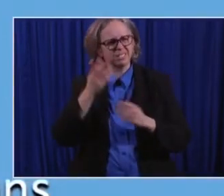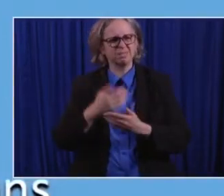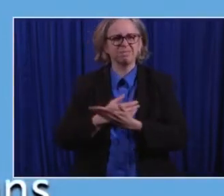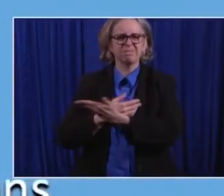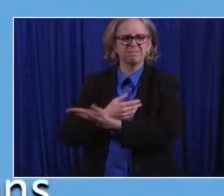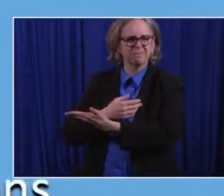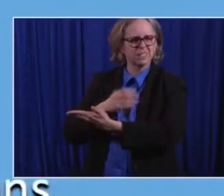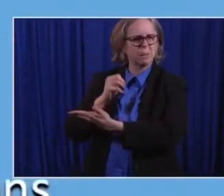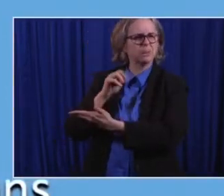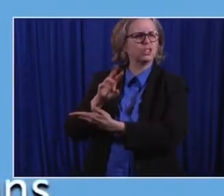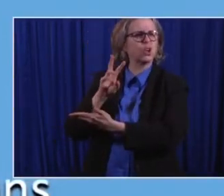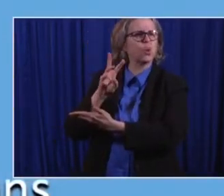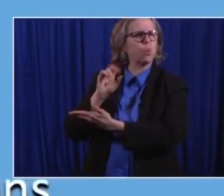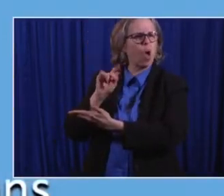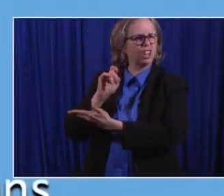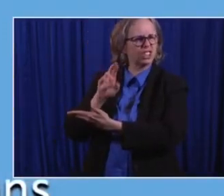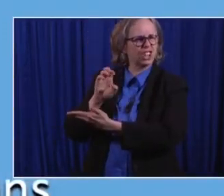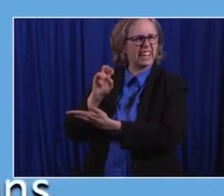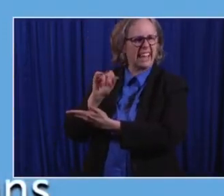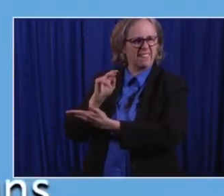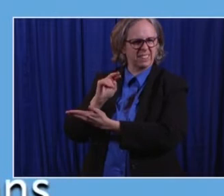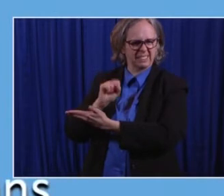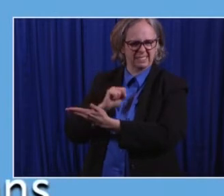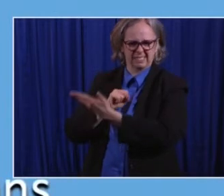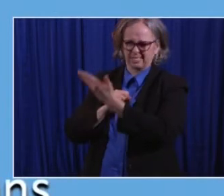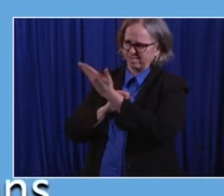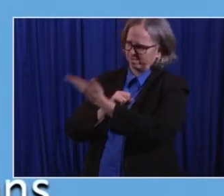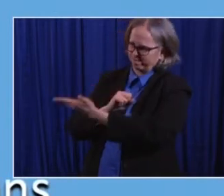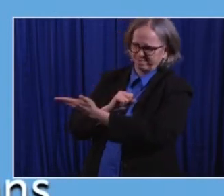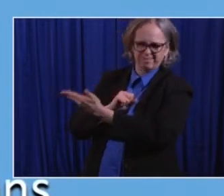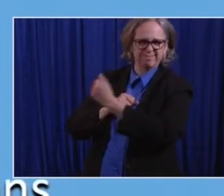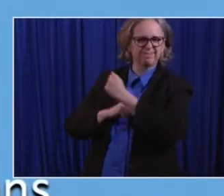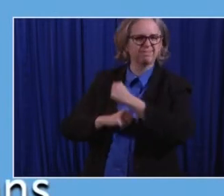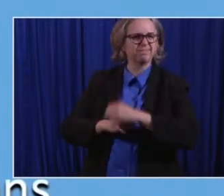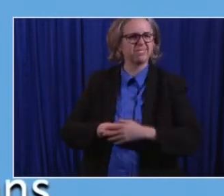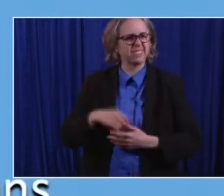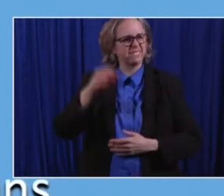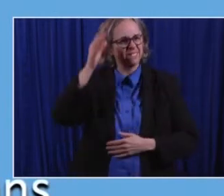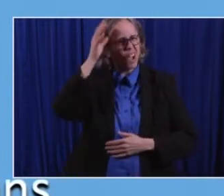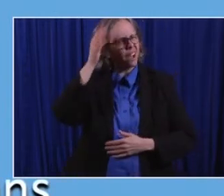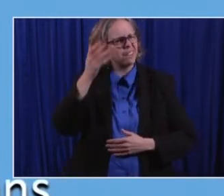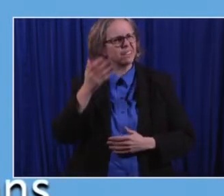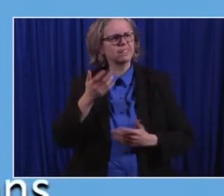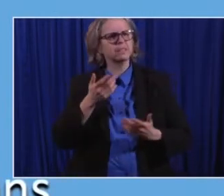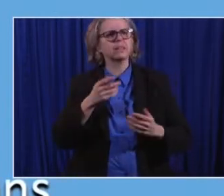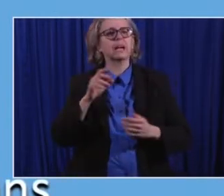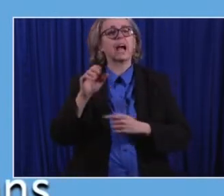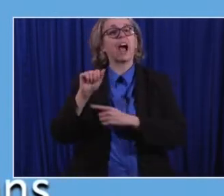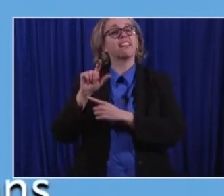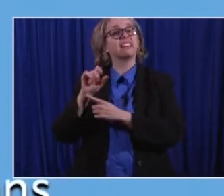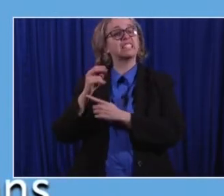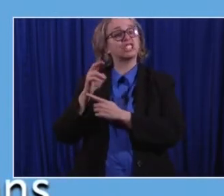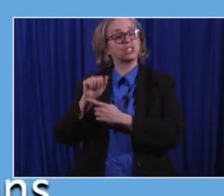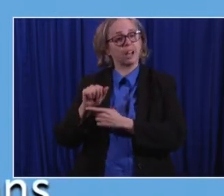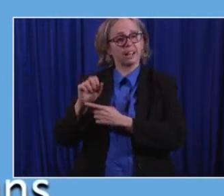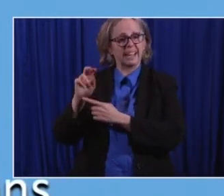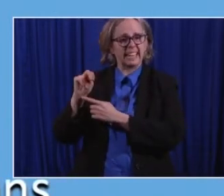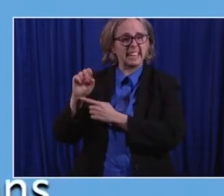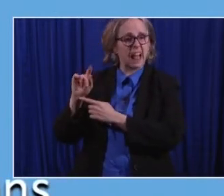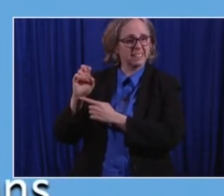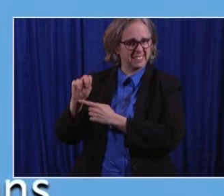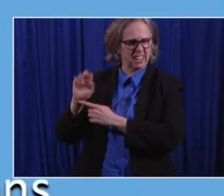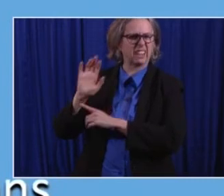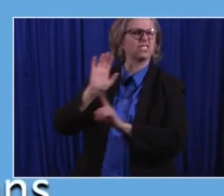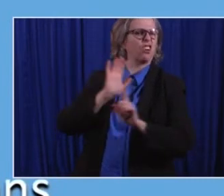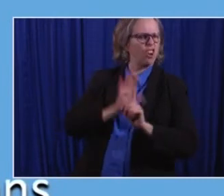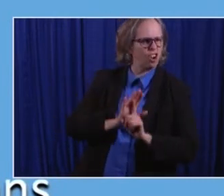Evans is the father of our Director of Recovery Ohio, Alicia Nelson. Mr. Evans died on February 12th.